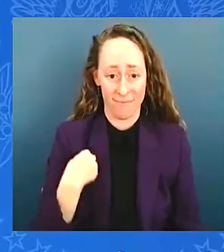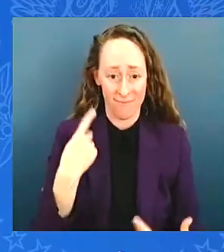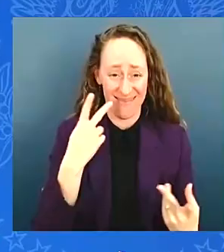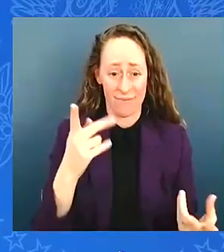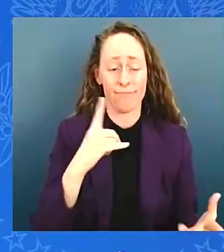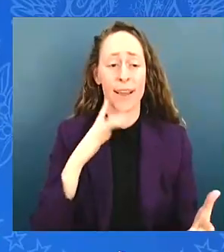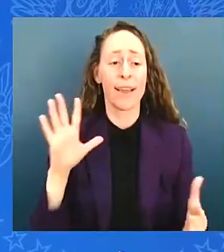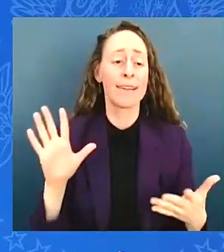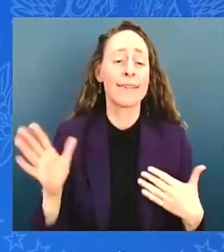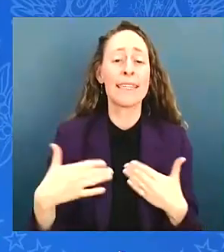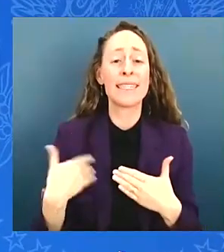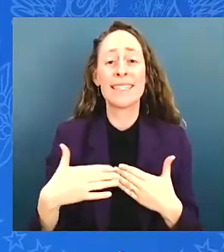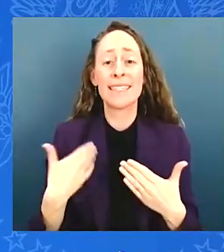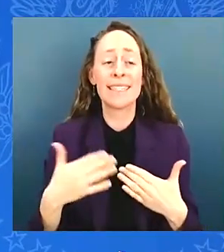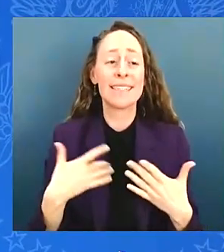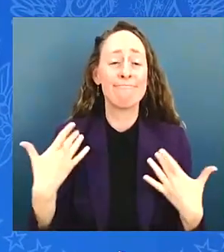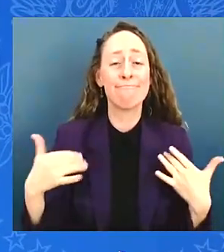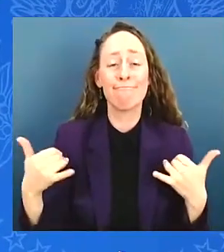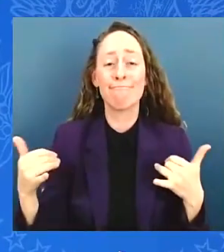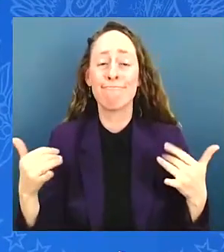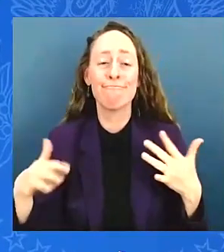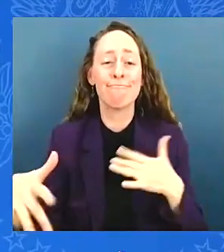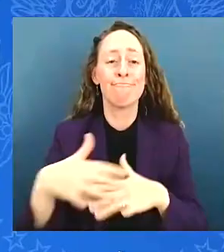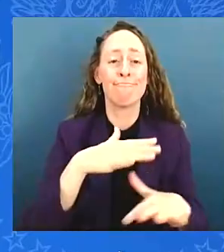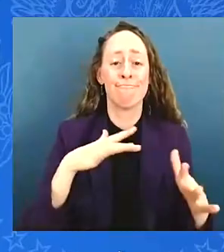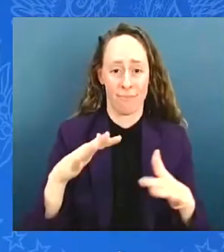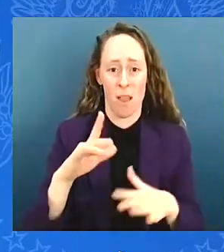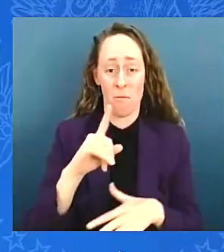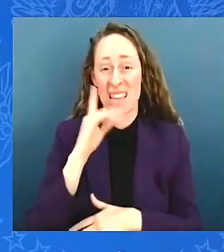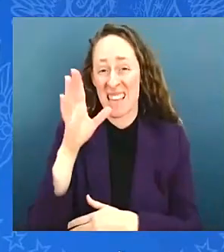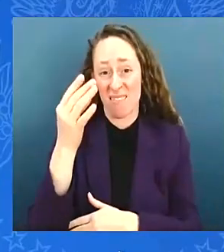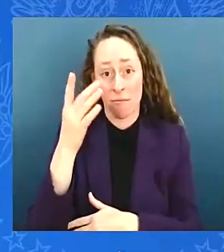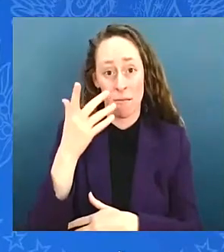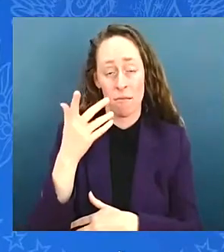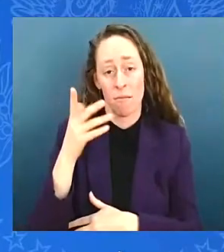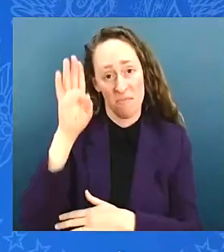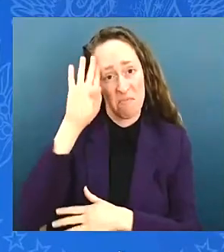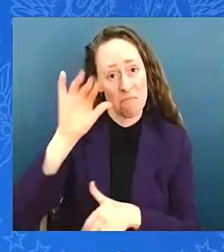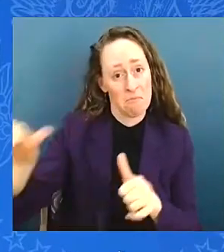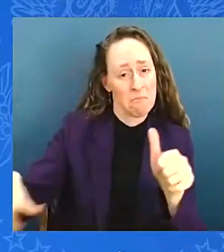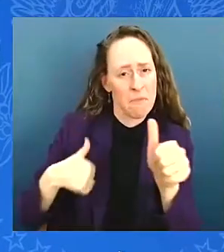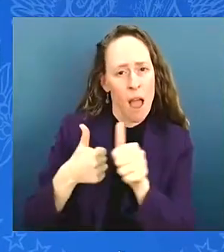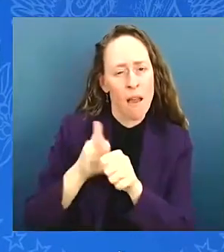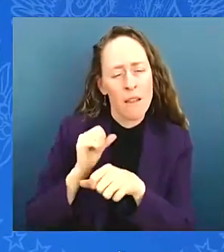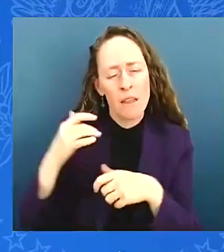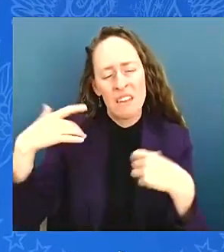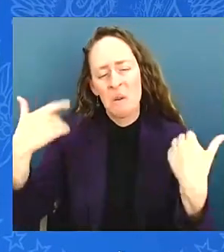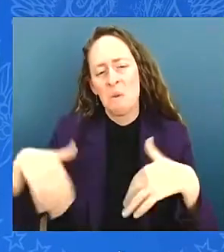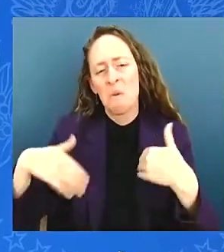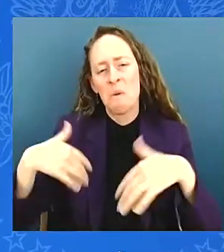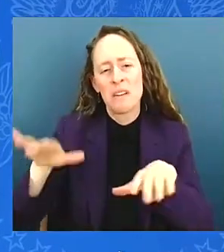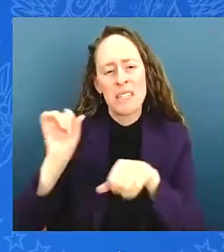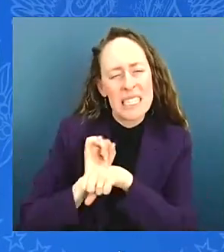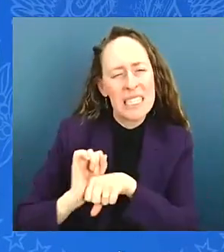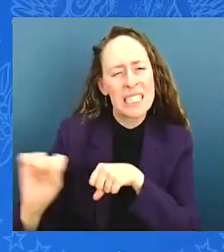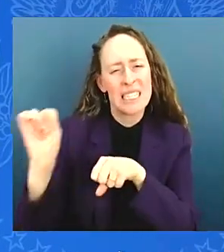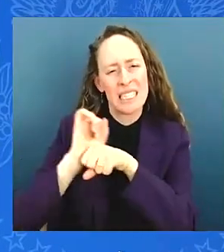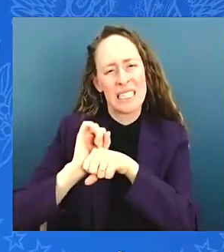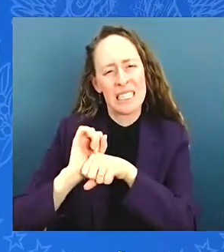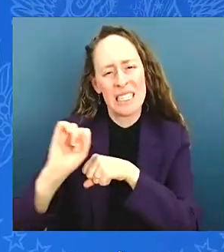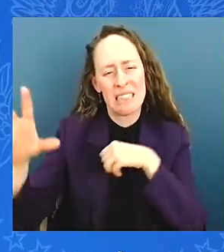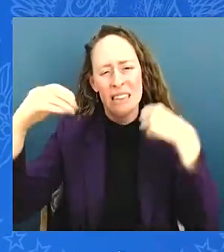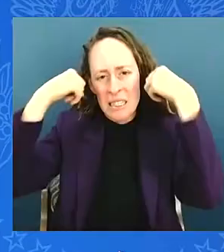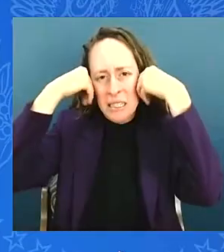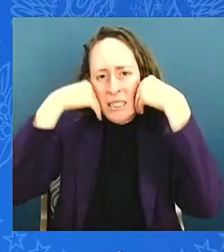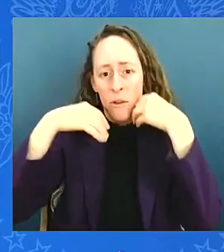other, taking the time to the court, knowing every team in America was going after you. Every time you showed up on the court, you're